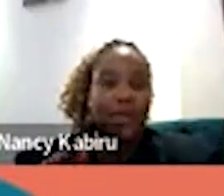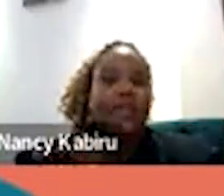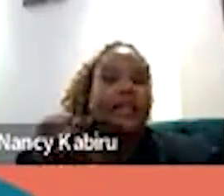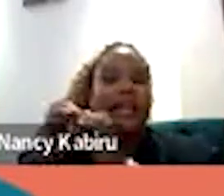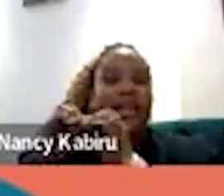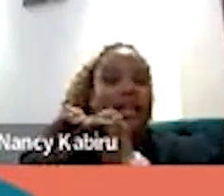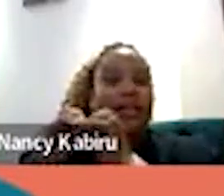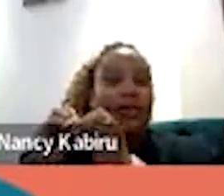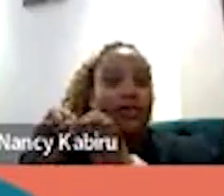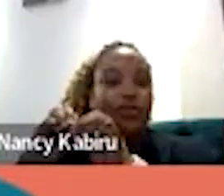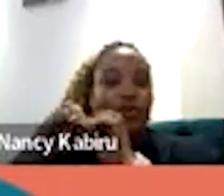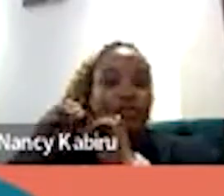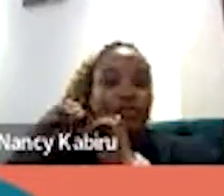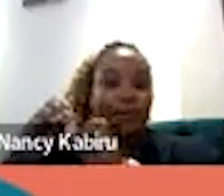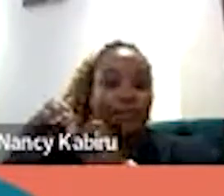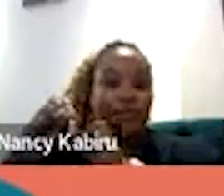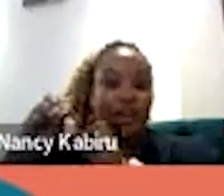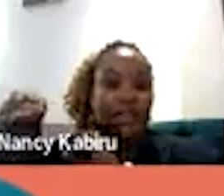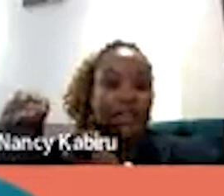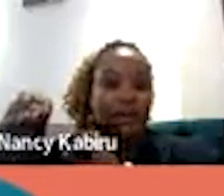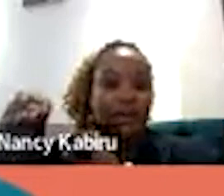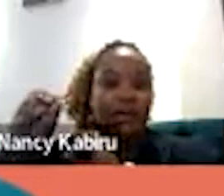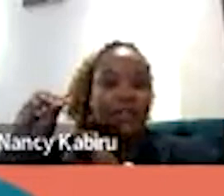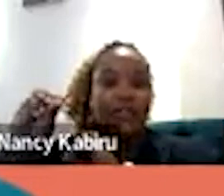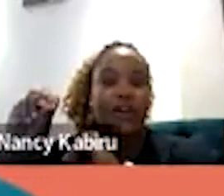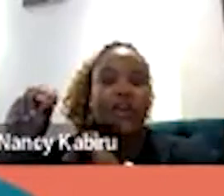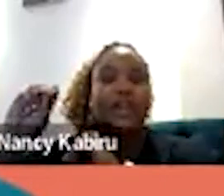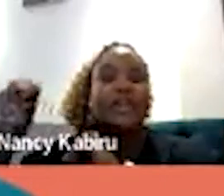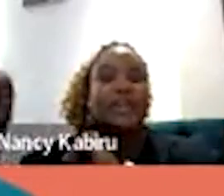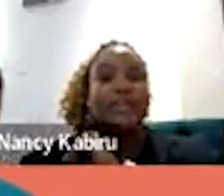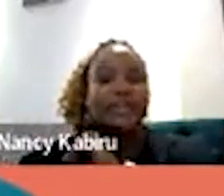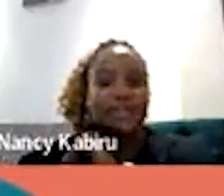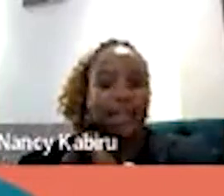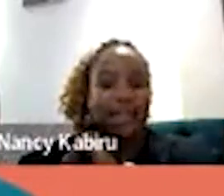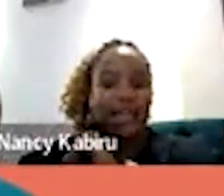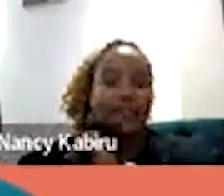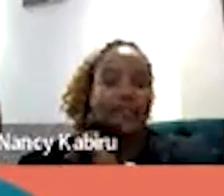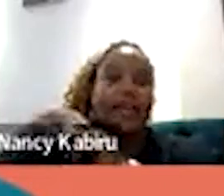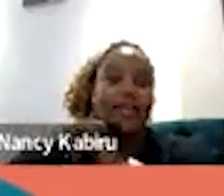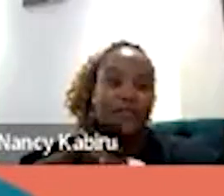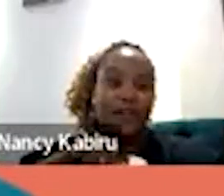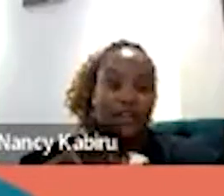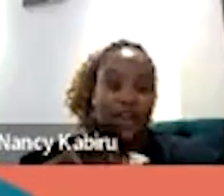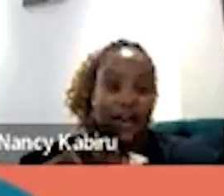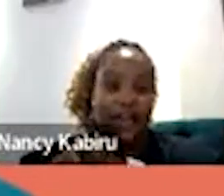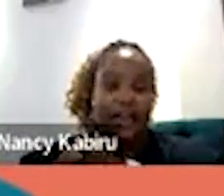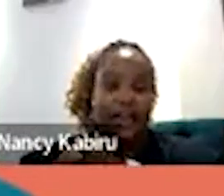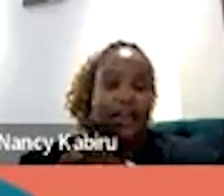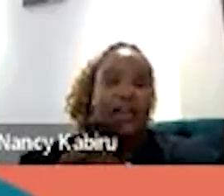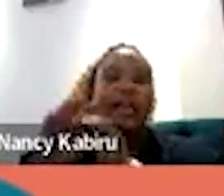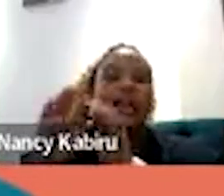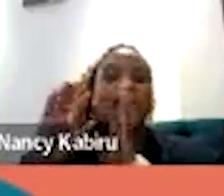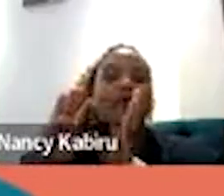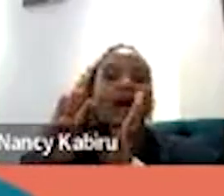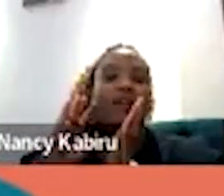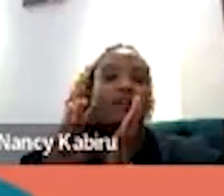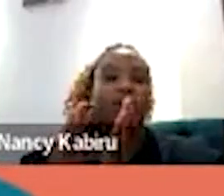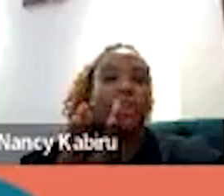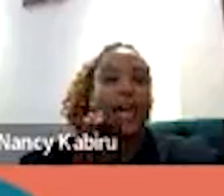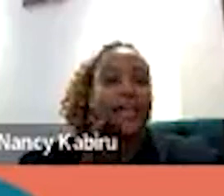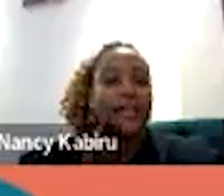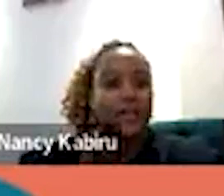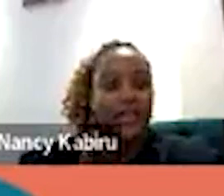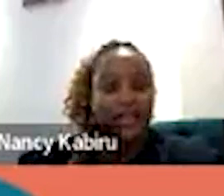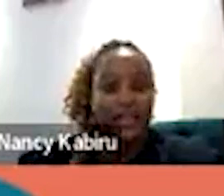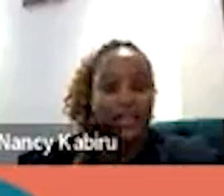trauma, the likelihood of them struggling with mental illness later in life is very high. If you